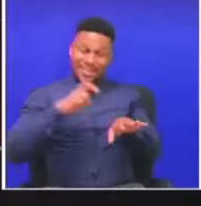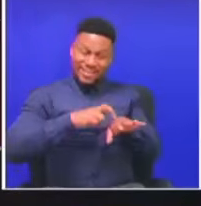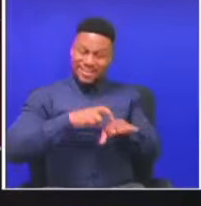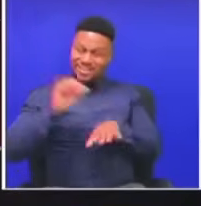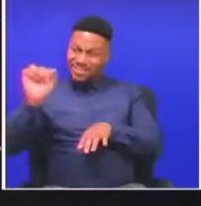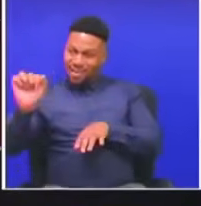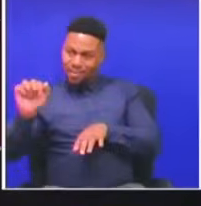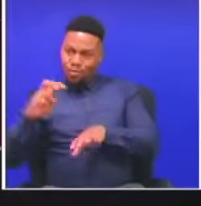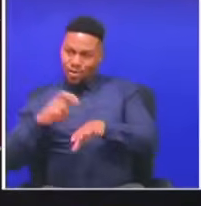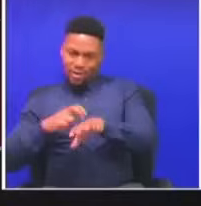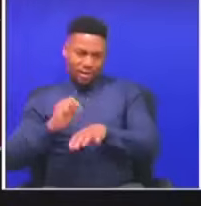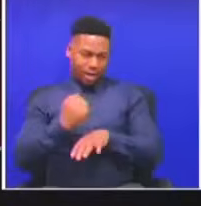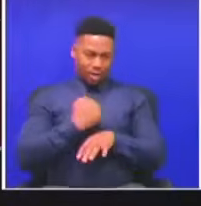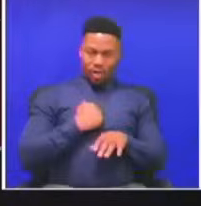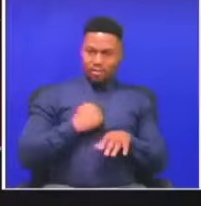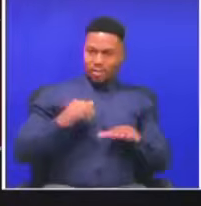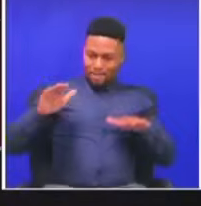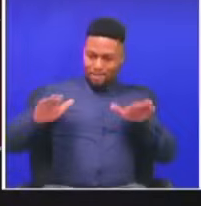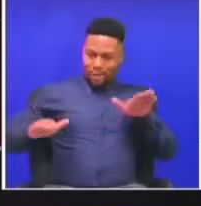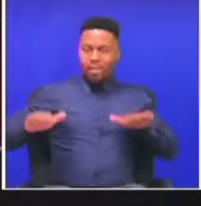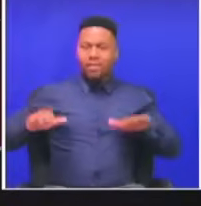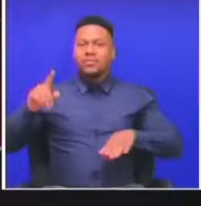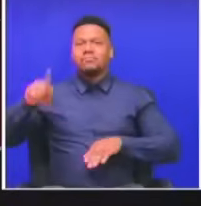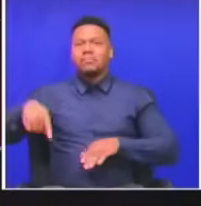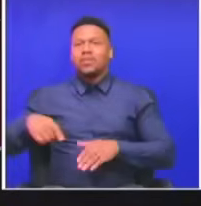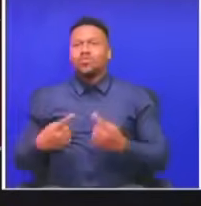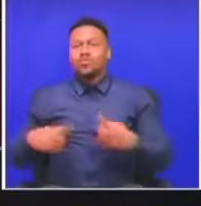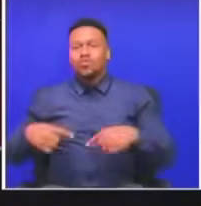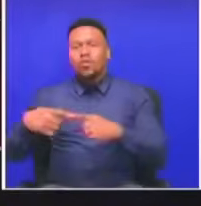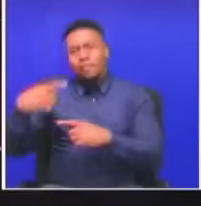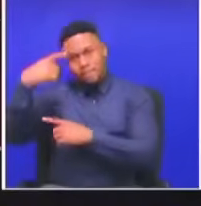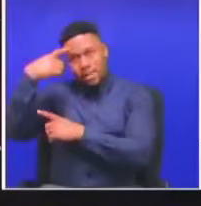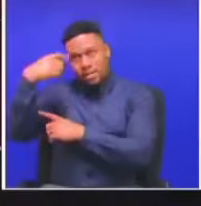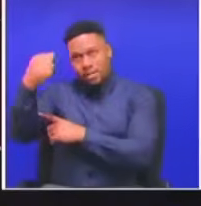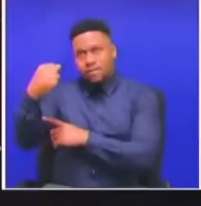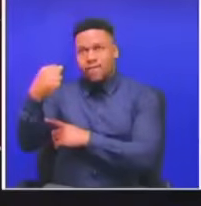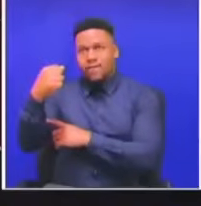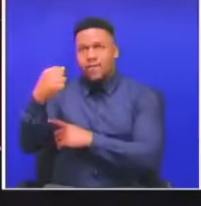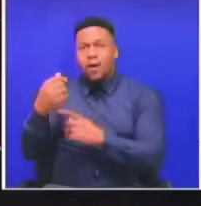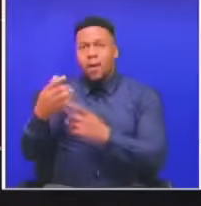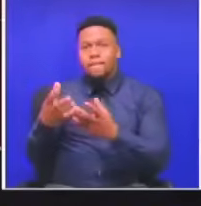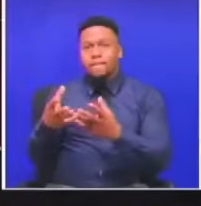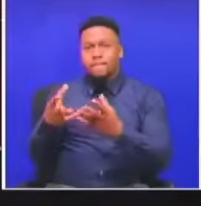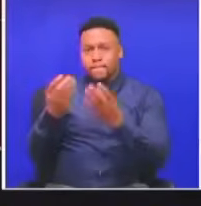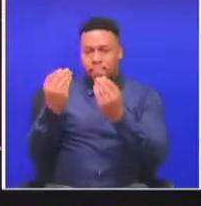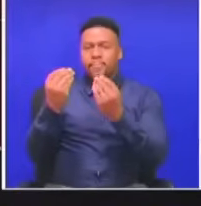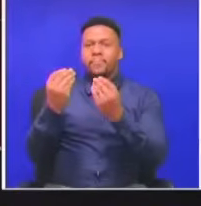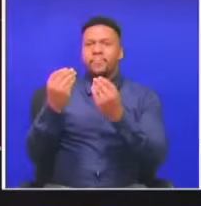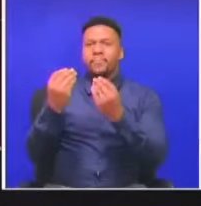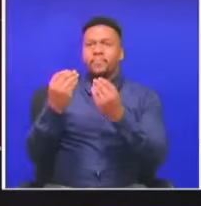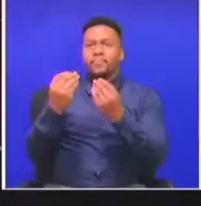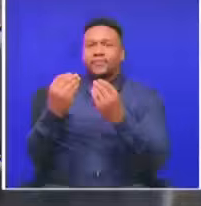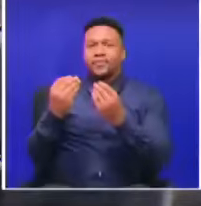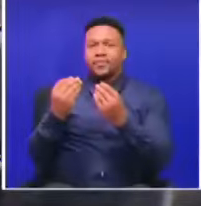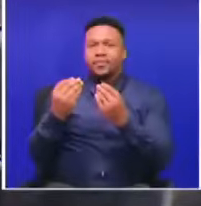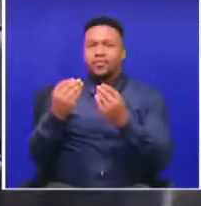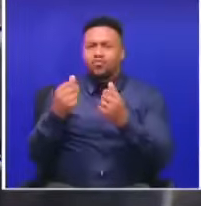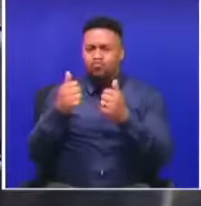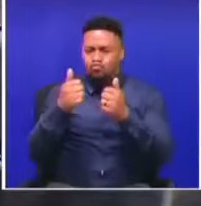issues, we then believe that we will be able to come up with a fairly